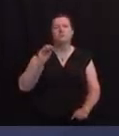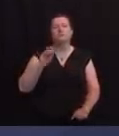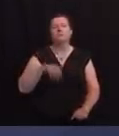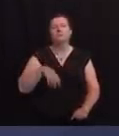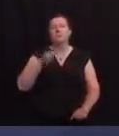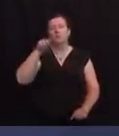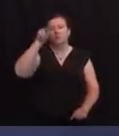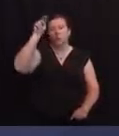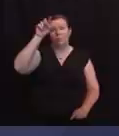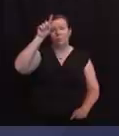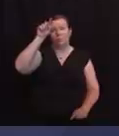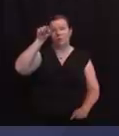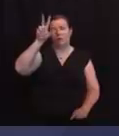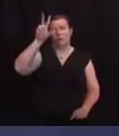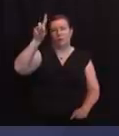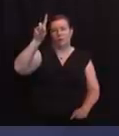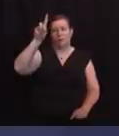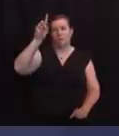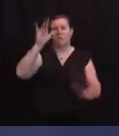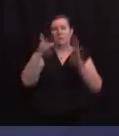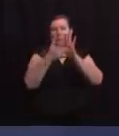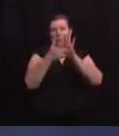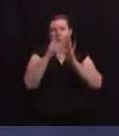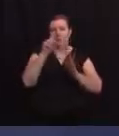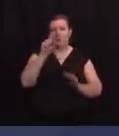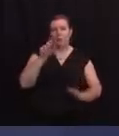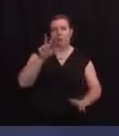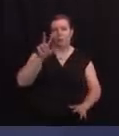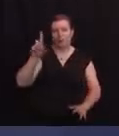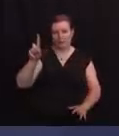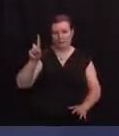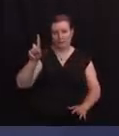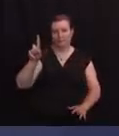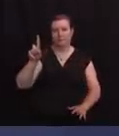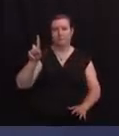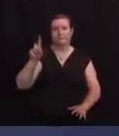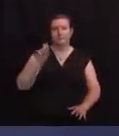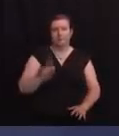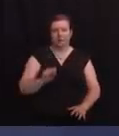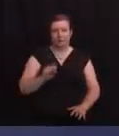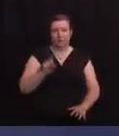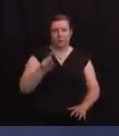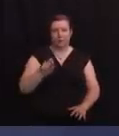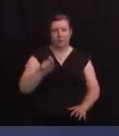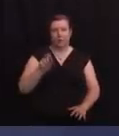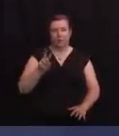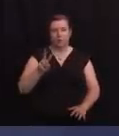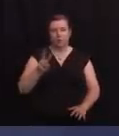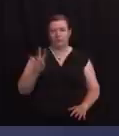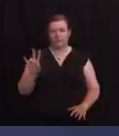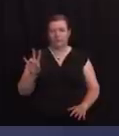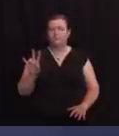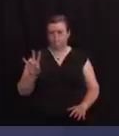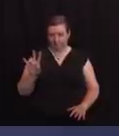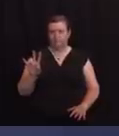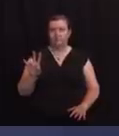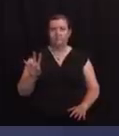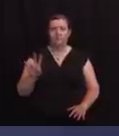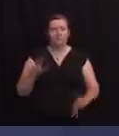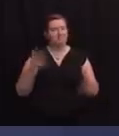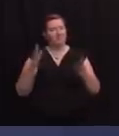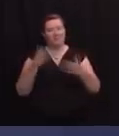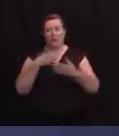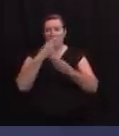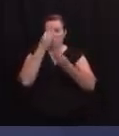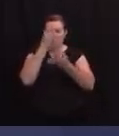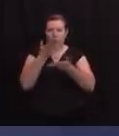1.31. Central, 1.31. The southern part of the state, 1.27%. That concludes my daily report. Please